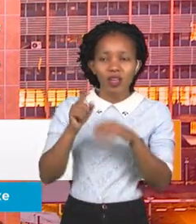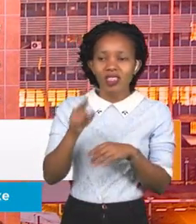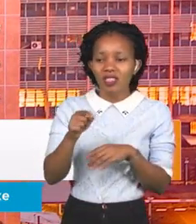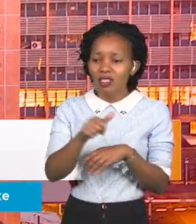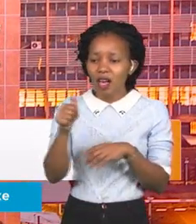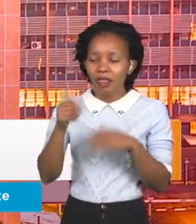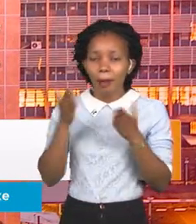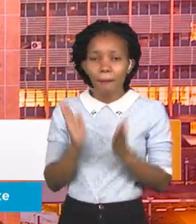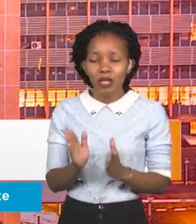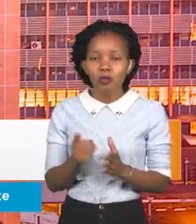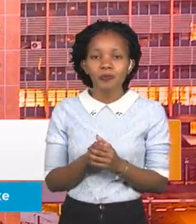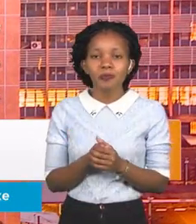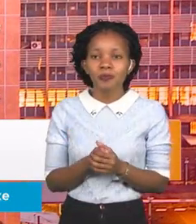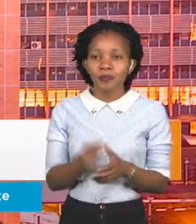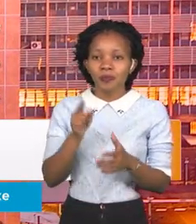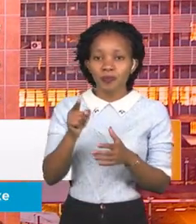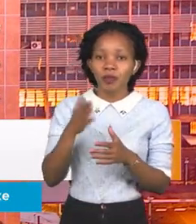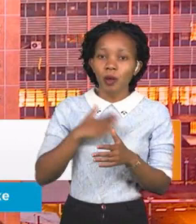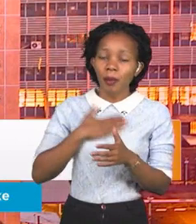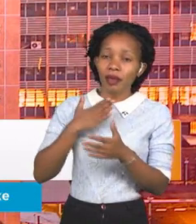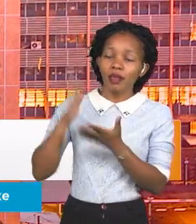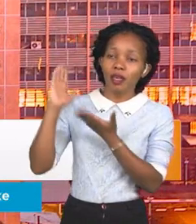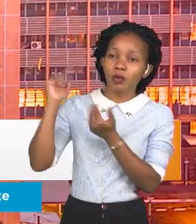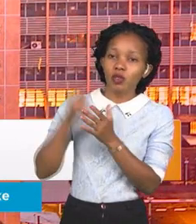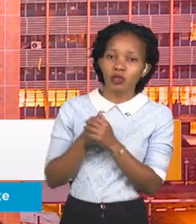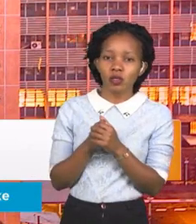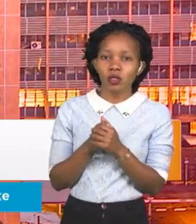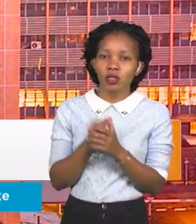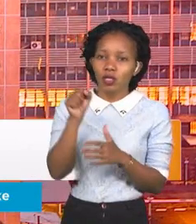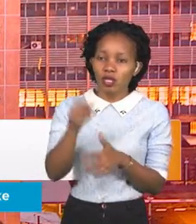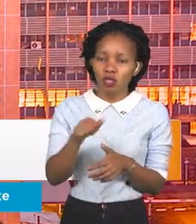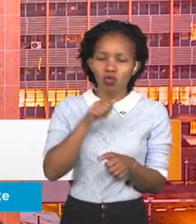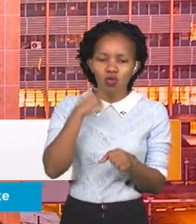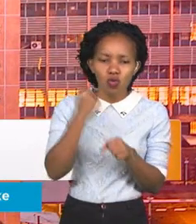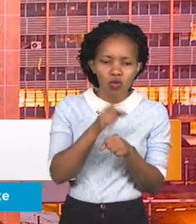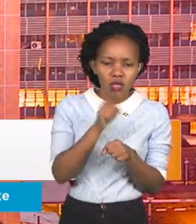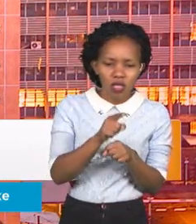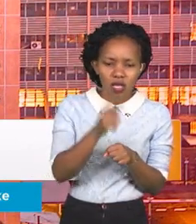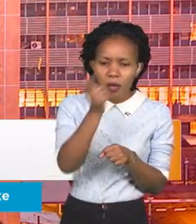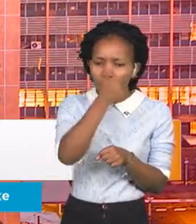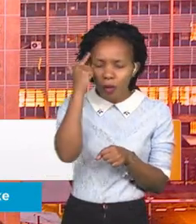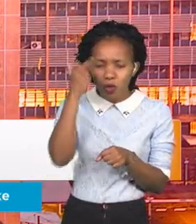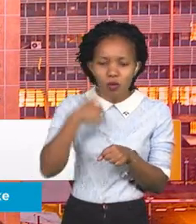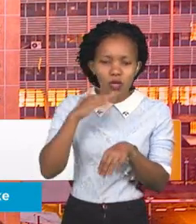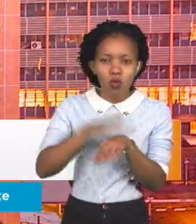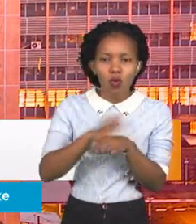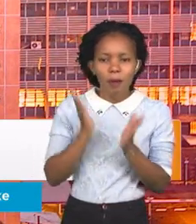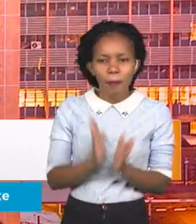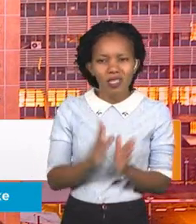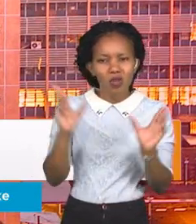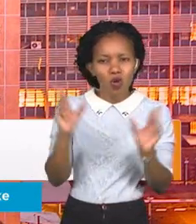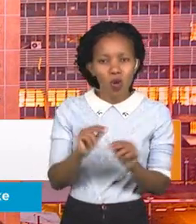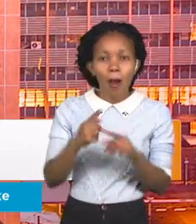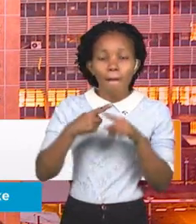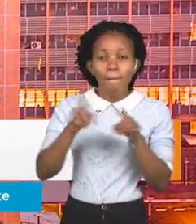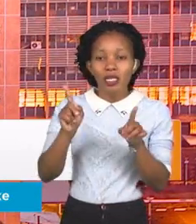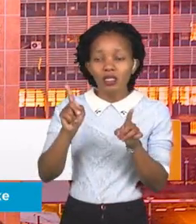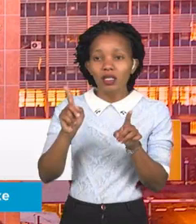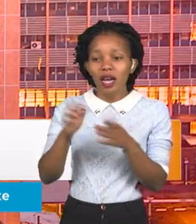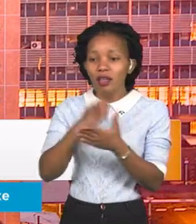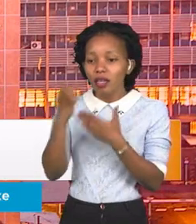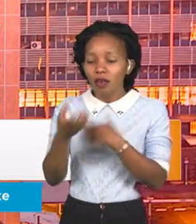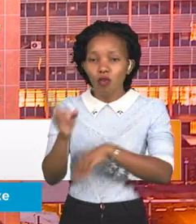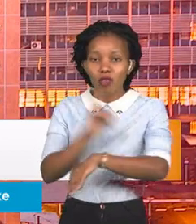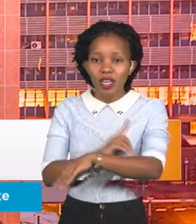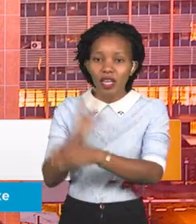other person that these are my expectations? I am not doing this because I'm a good person. I am doing this because at the end of the day, okay. I expect